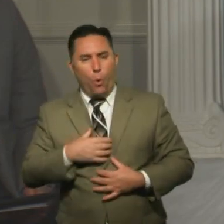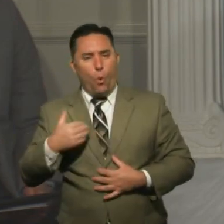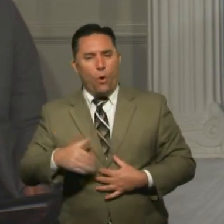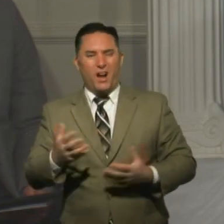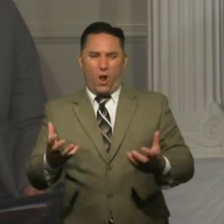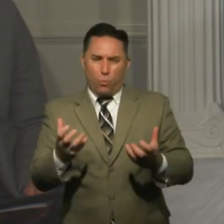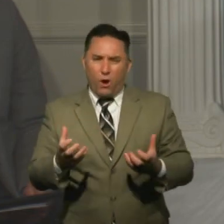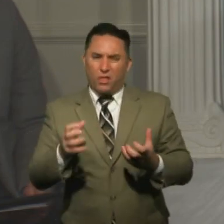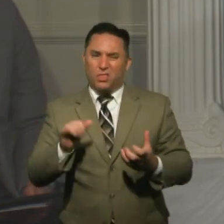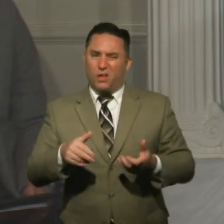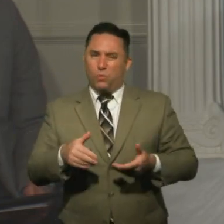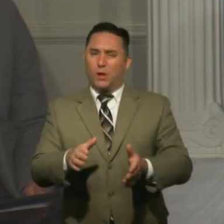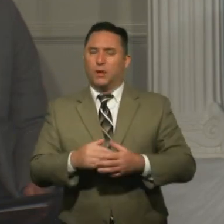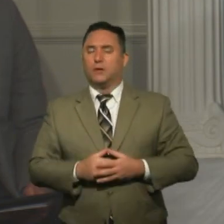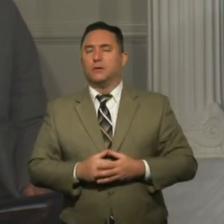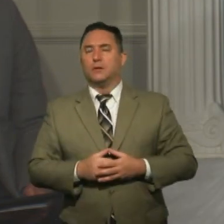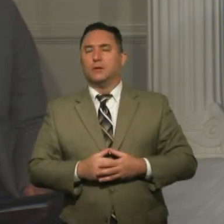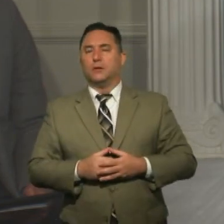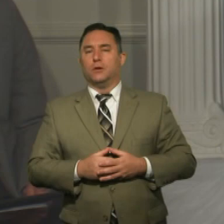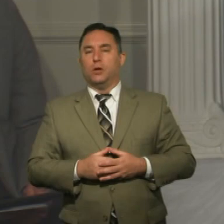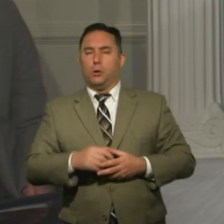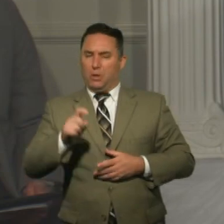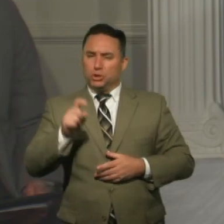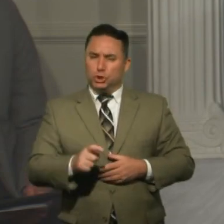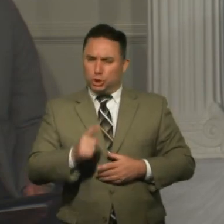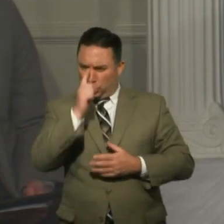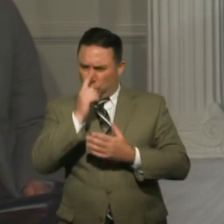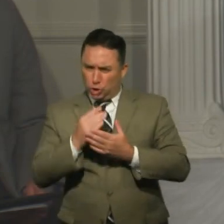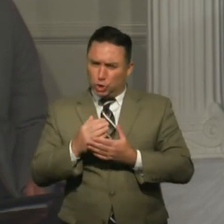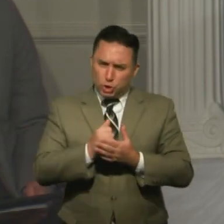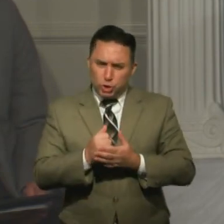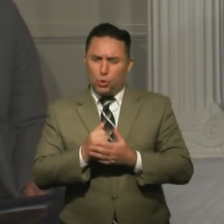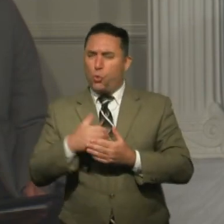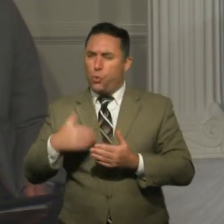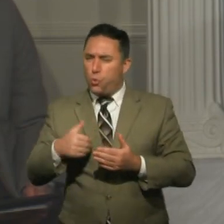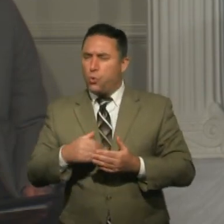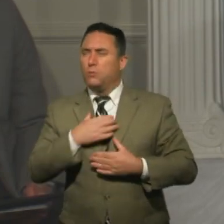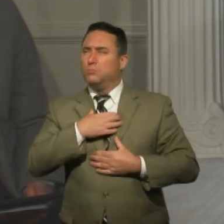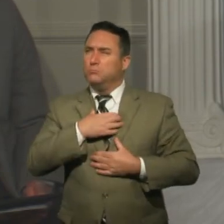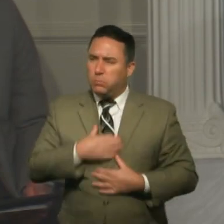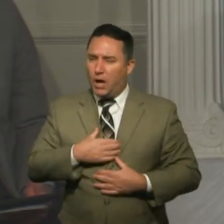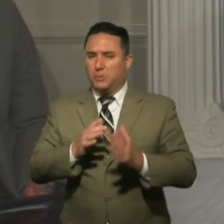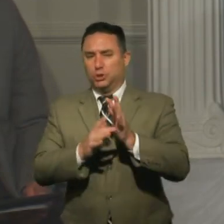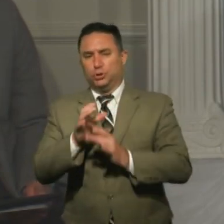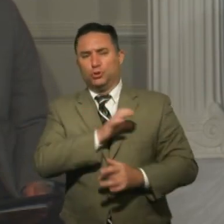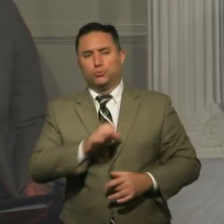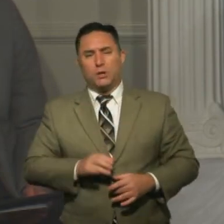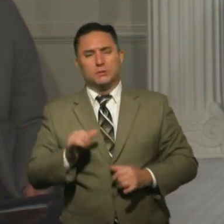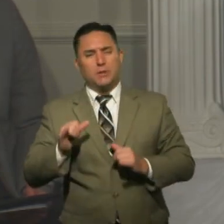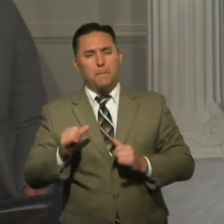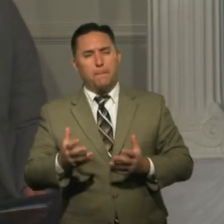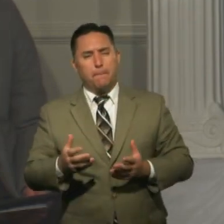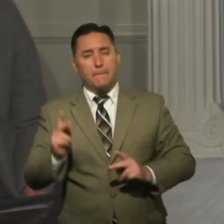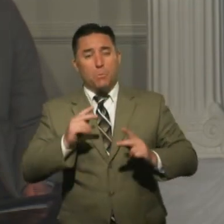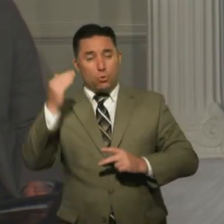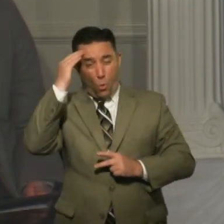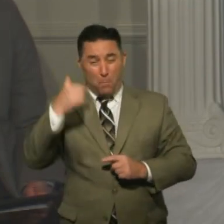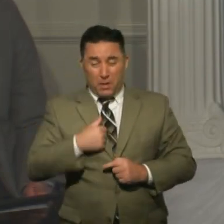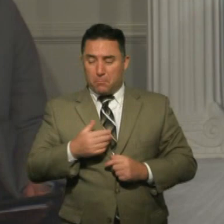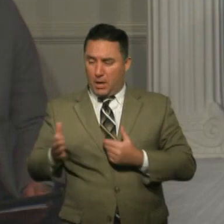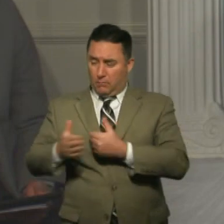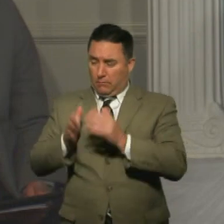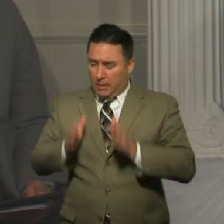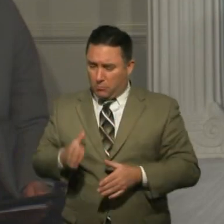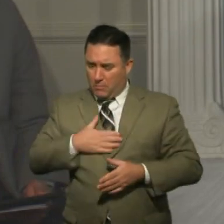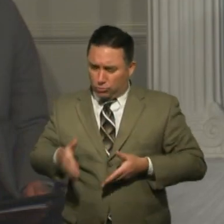way. But shouldn't I be that passionate about Jesus Christ as well? If people get to know me, my neighbors